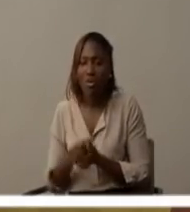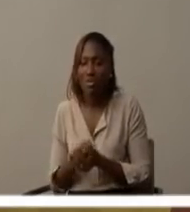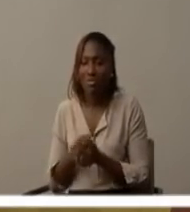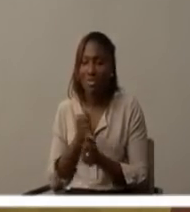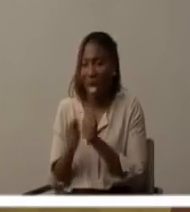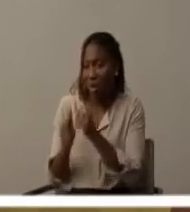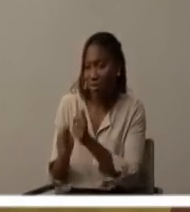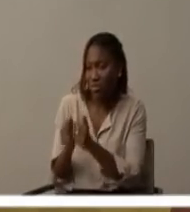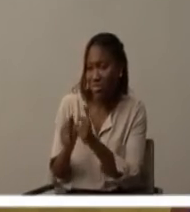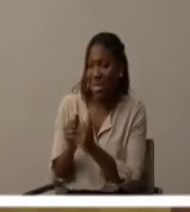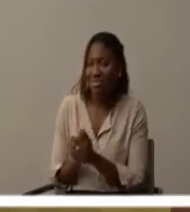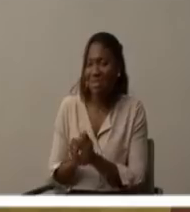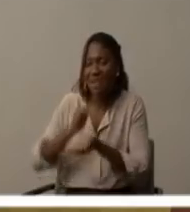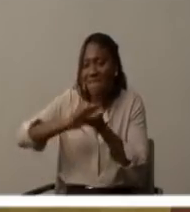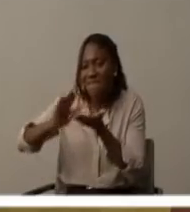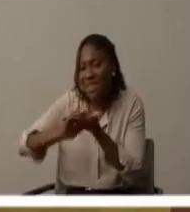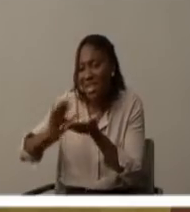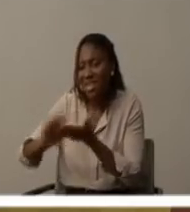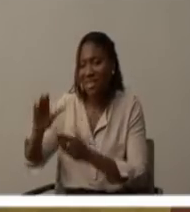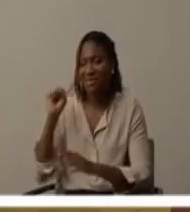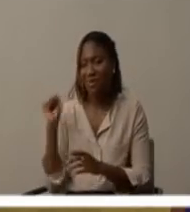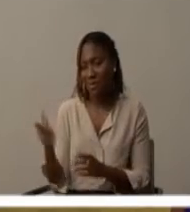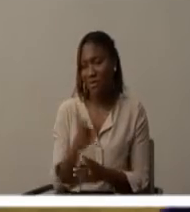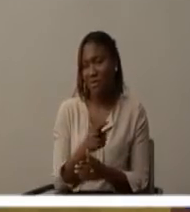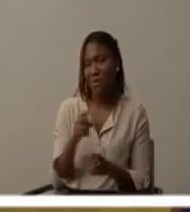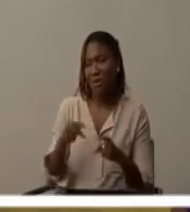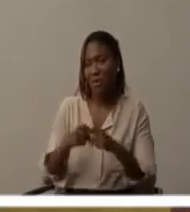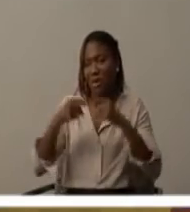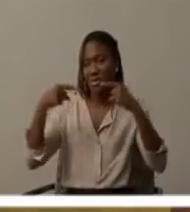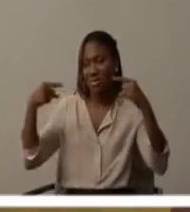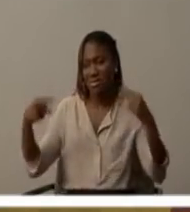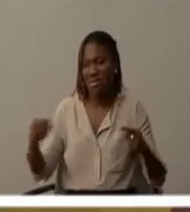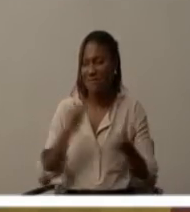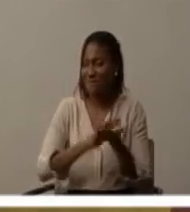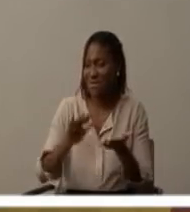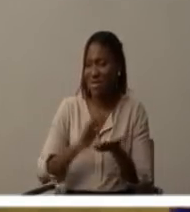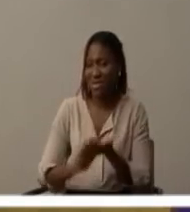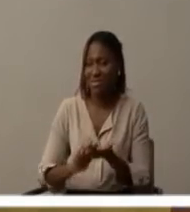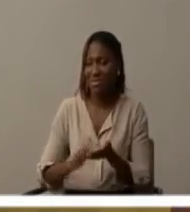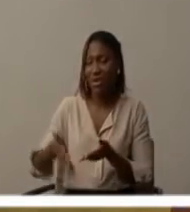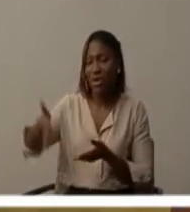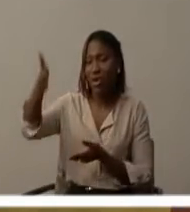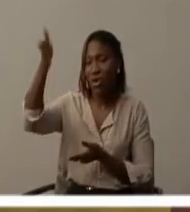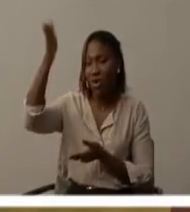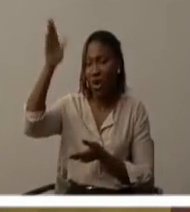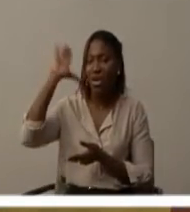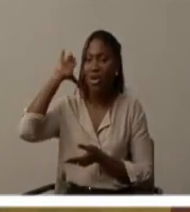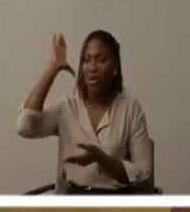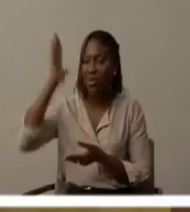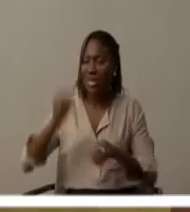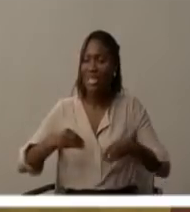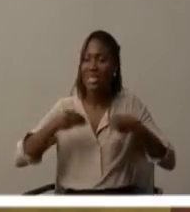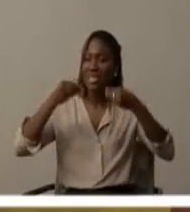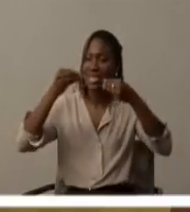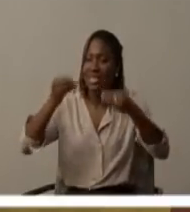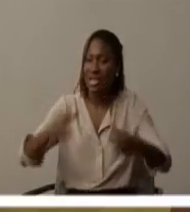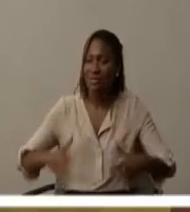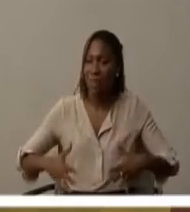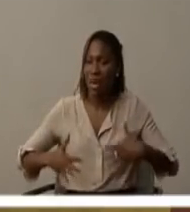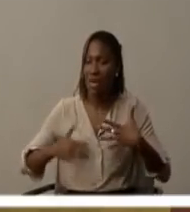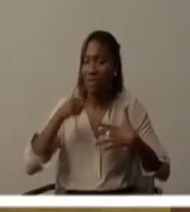work in these 2 weeks. Engage the forgiveness work, because God will bring life where there seems to be death. Do not wait.